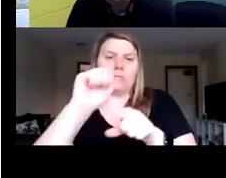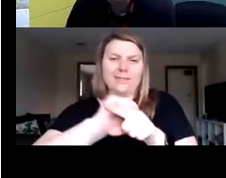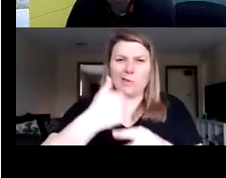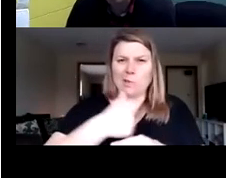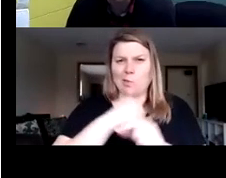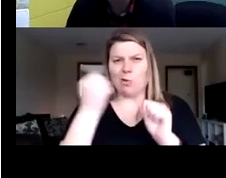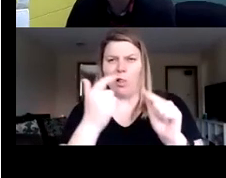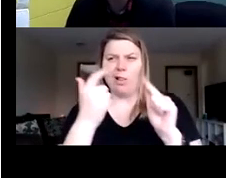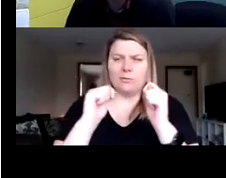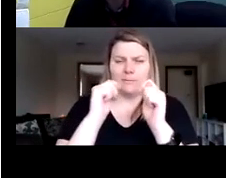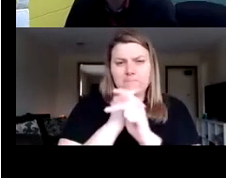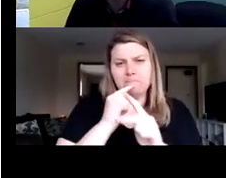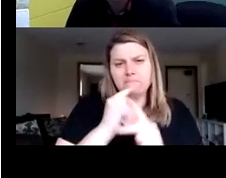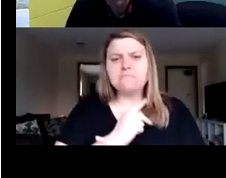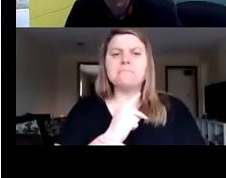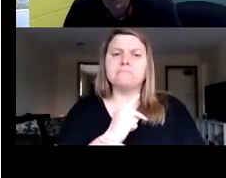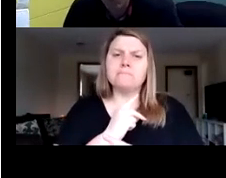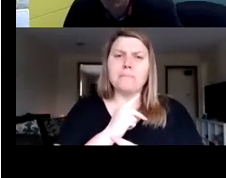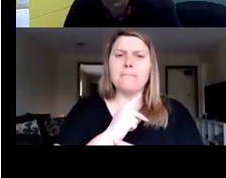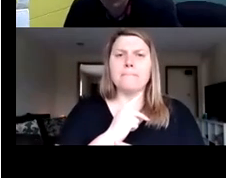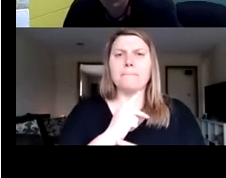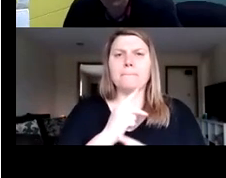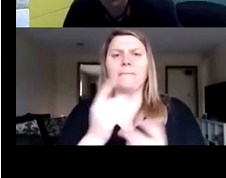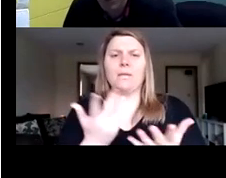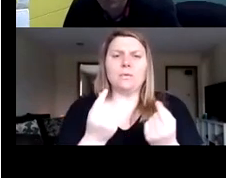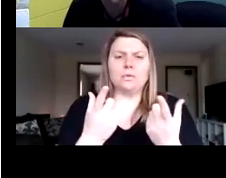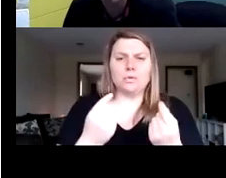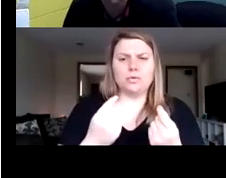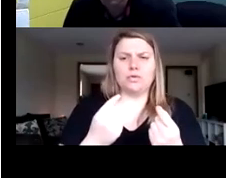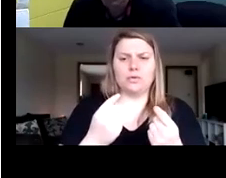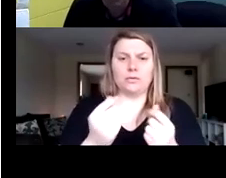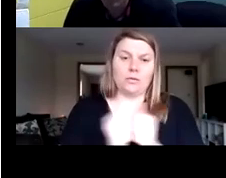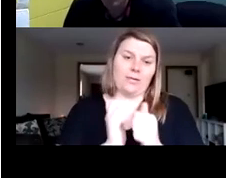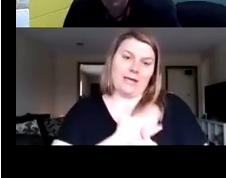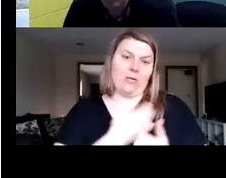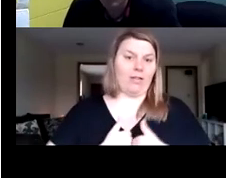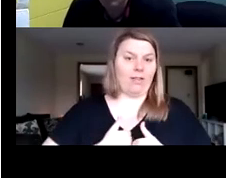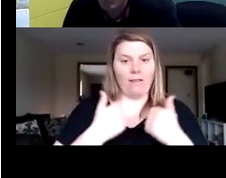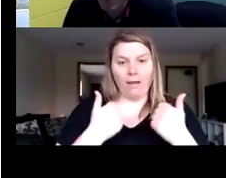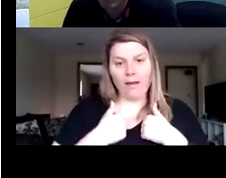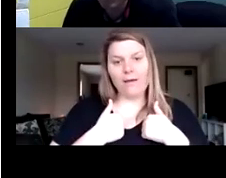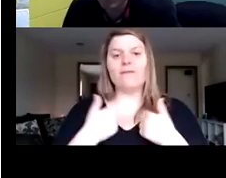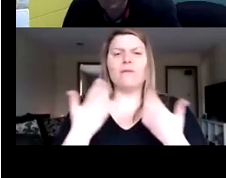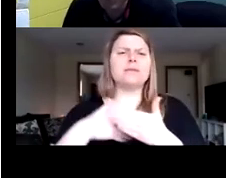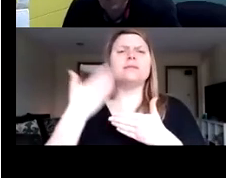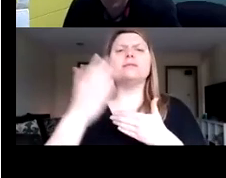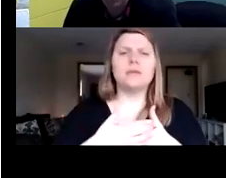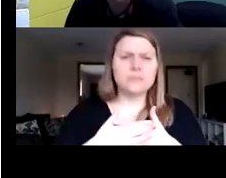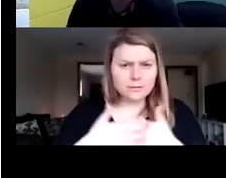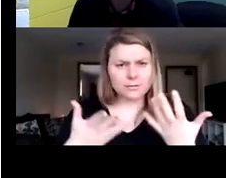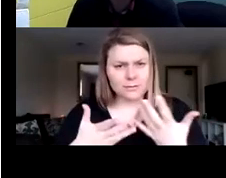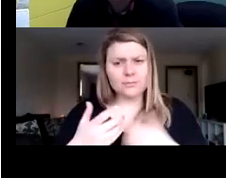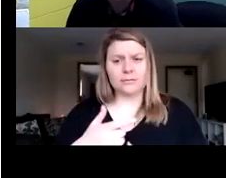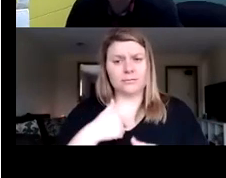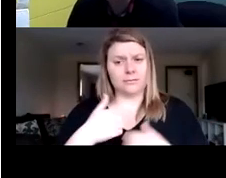and figuring out what we're going to do with our lives and what's next. I